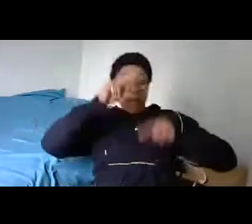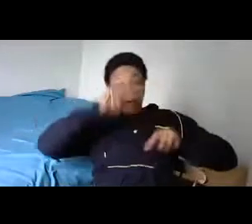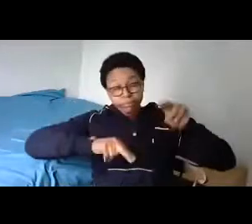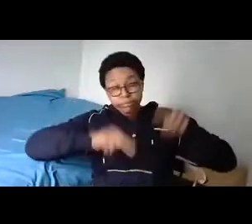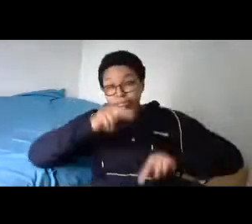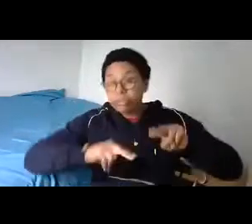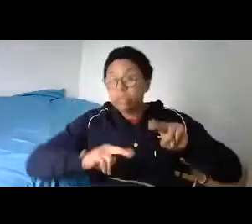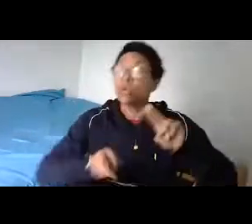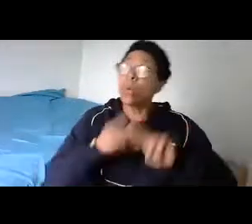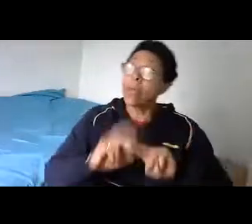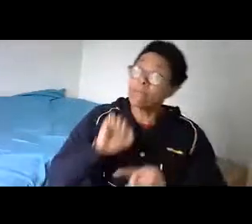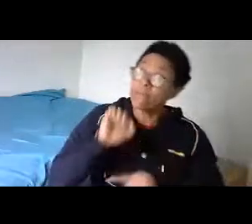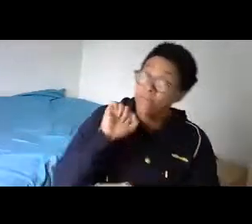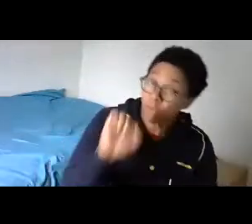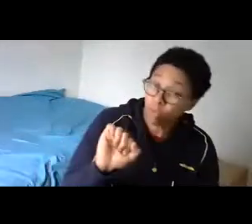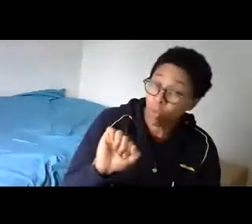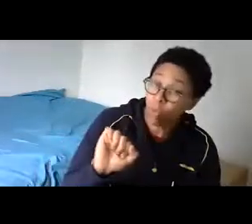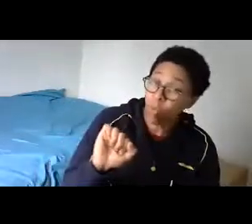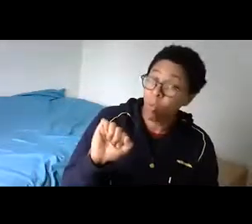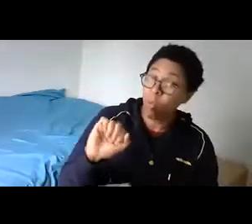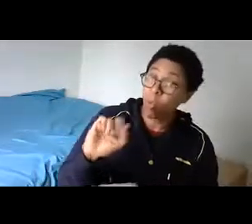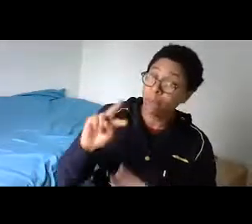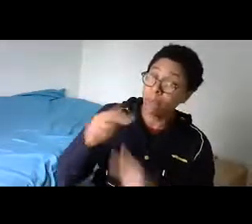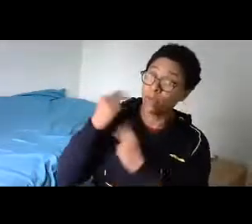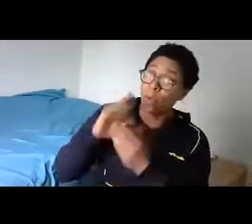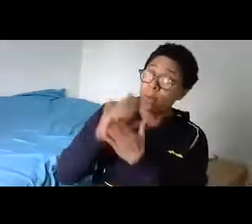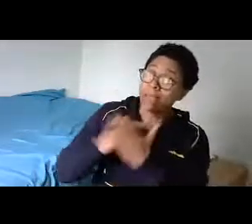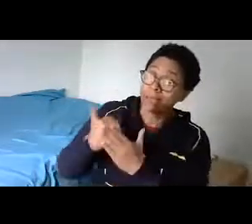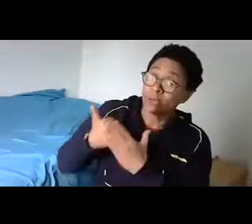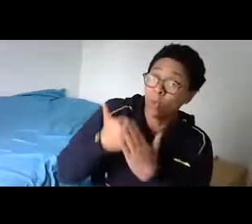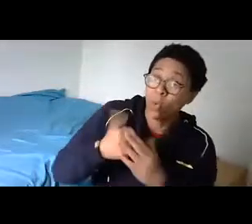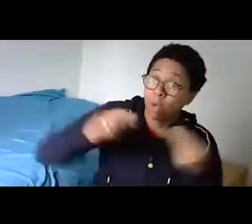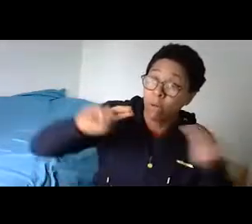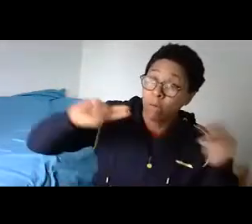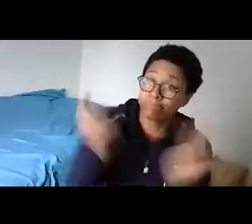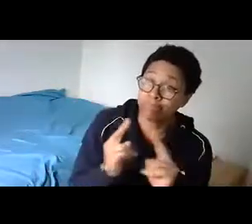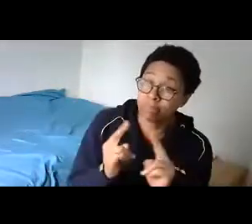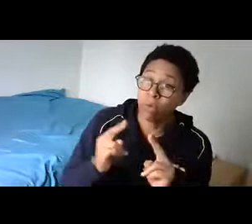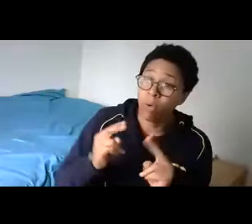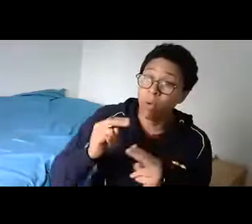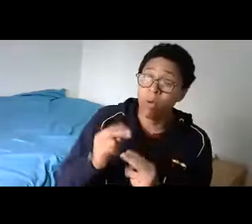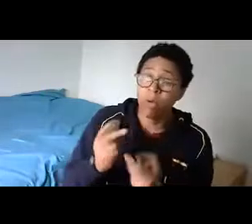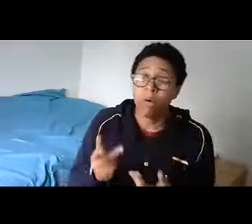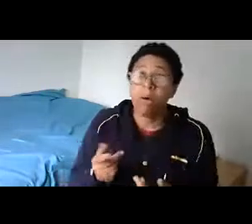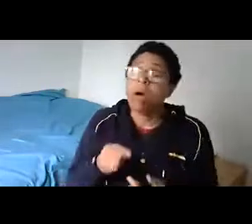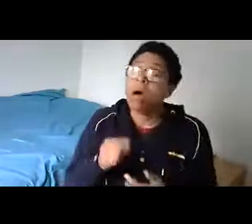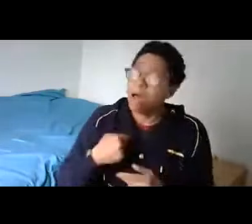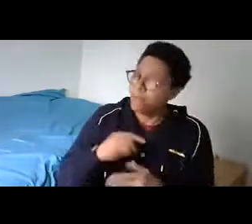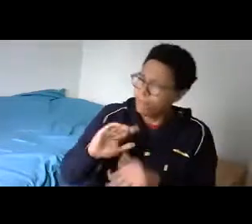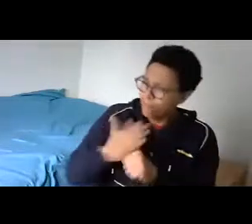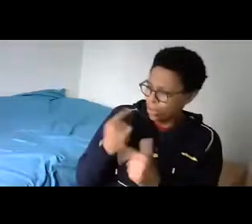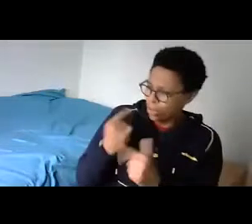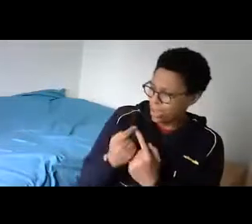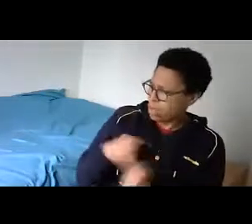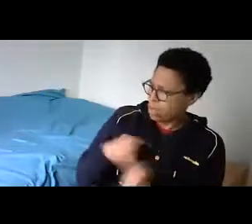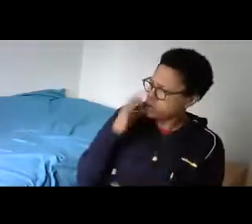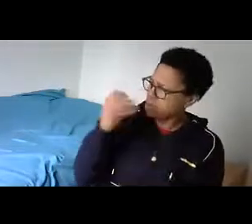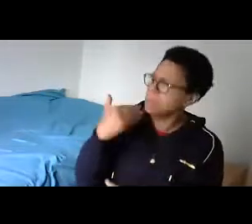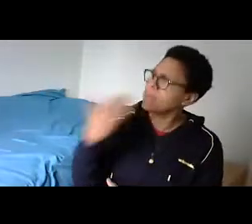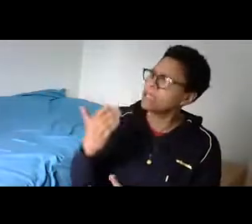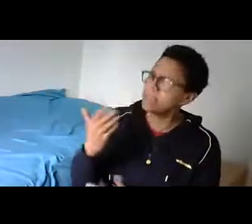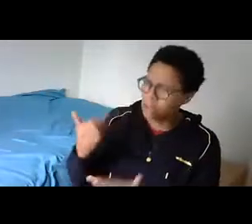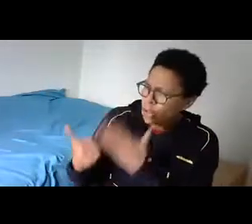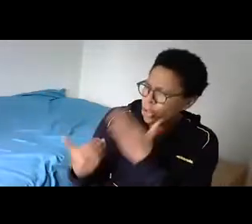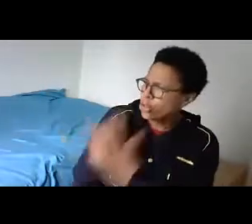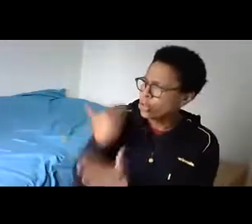was cut after review, first thing that I would do is I would ask for the reassessment and a copy of a new support